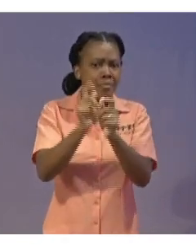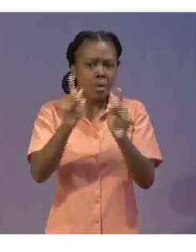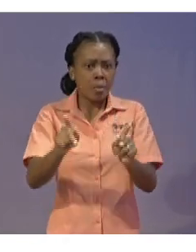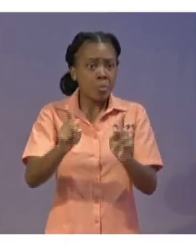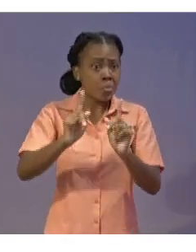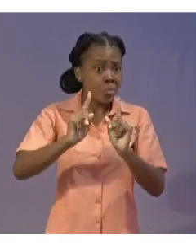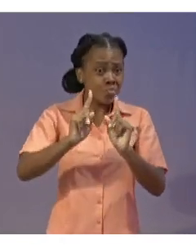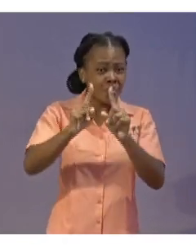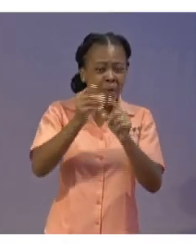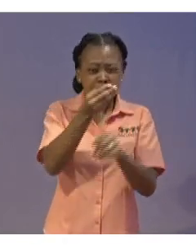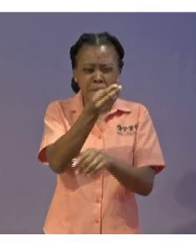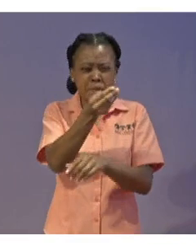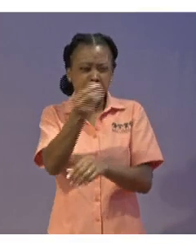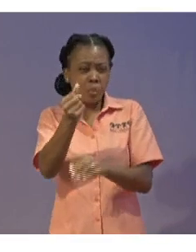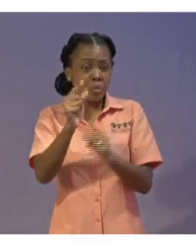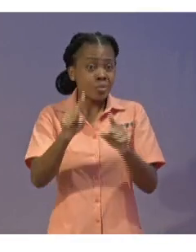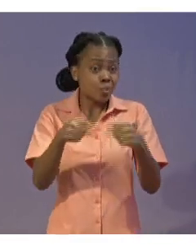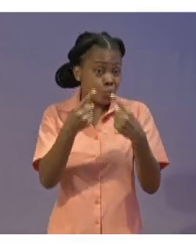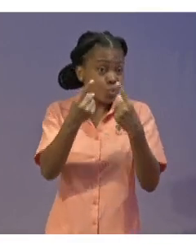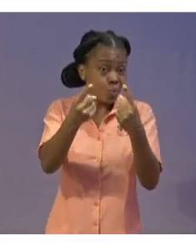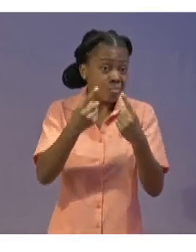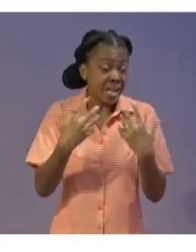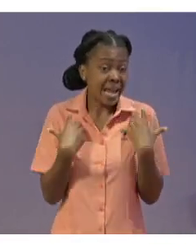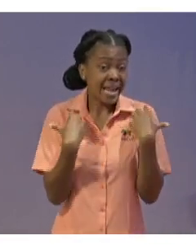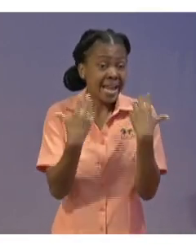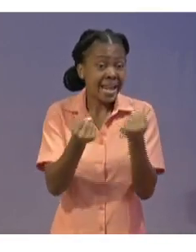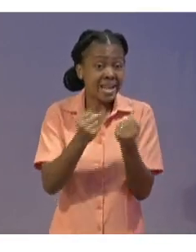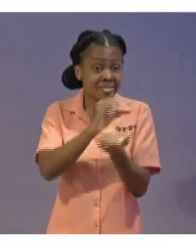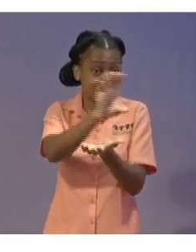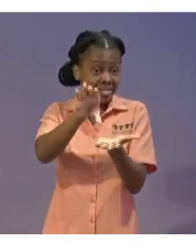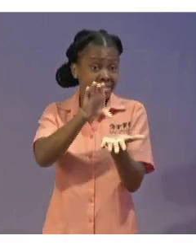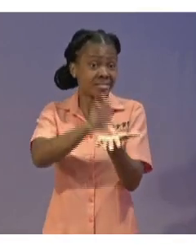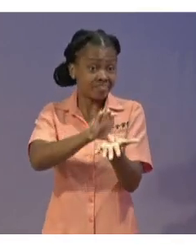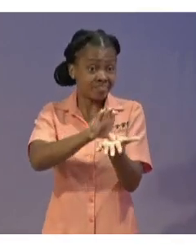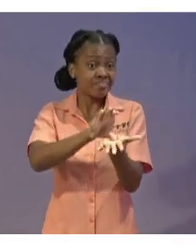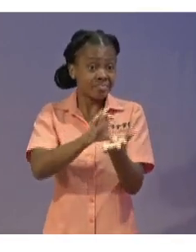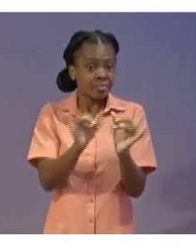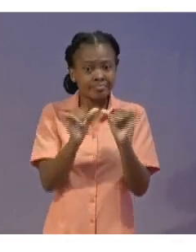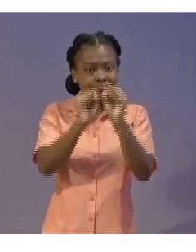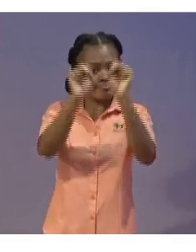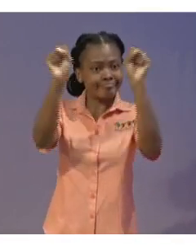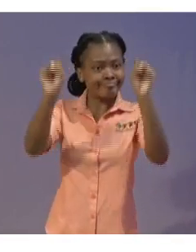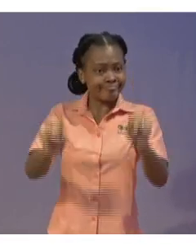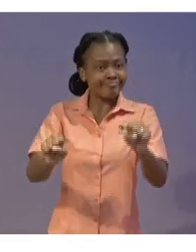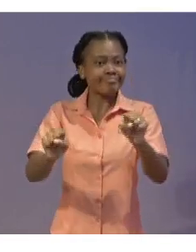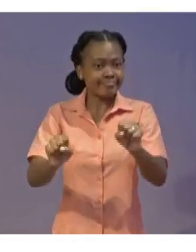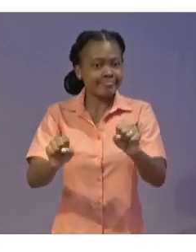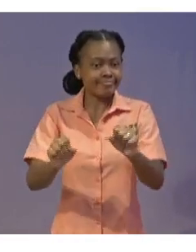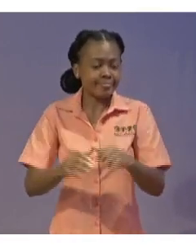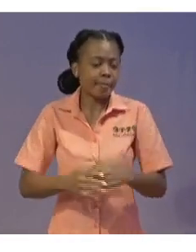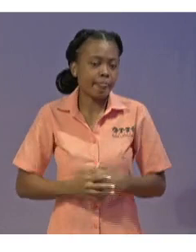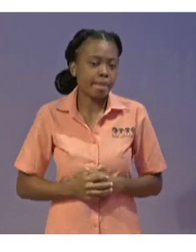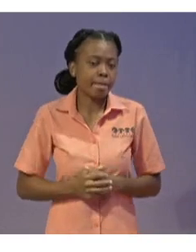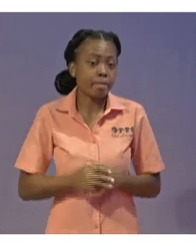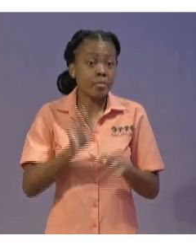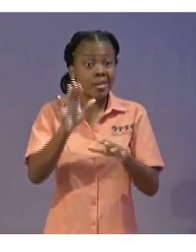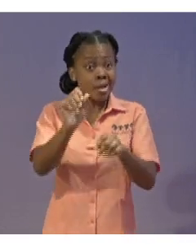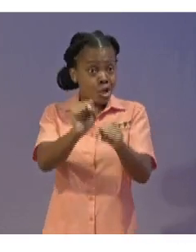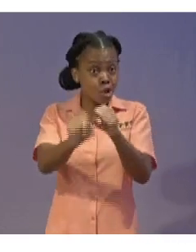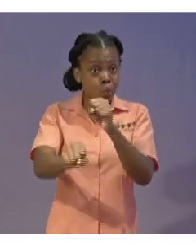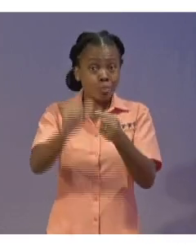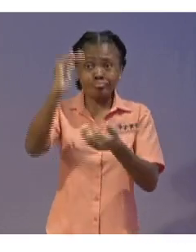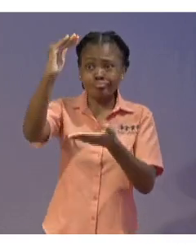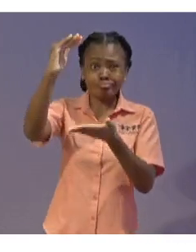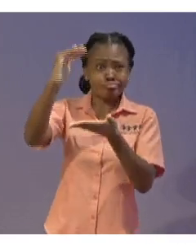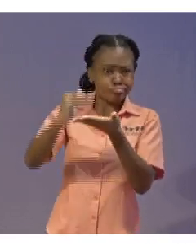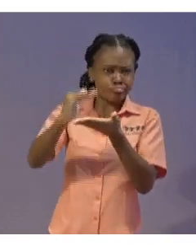during that last week of the year, where fewer people may have gone into the system in the first place. So that decrease, while it